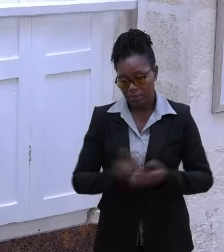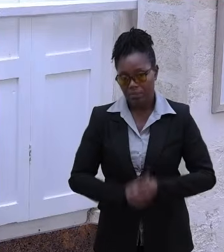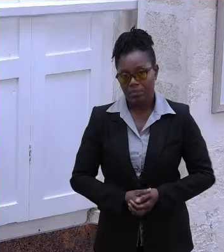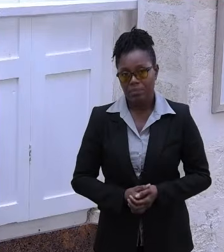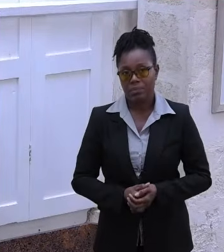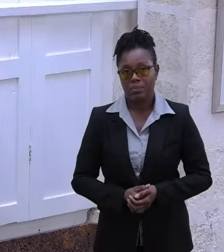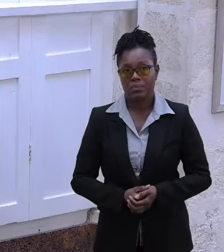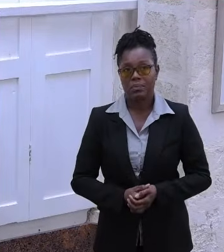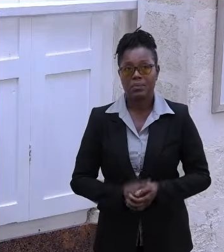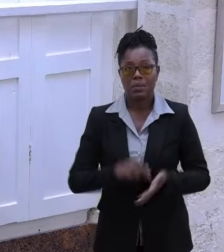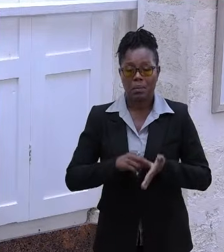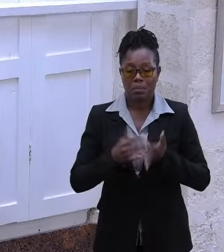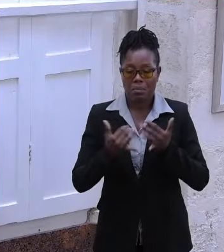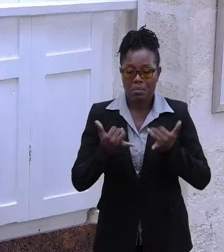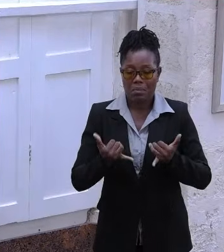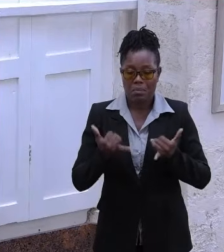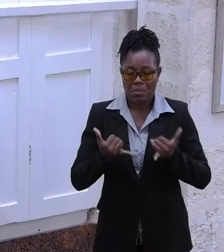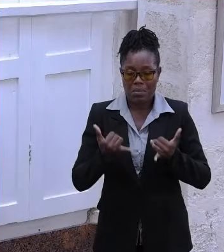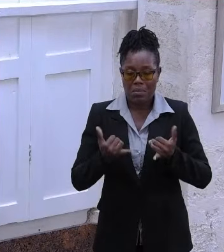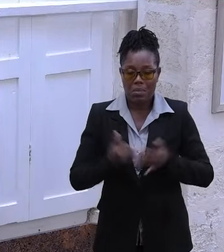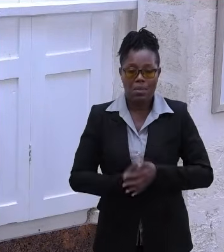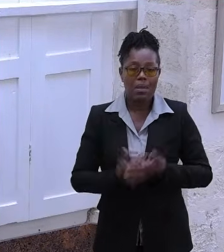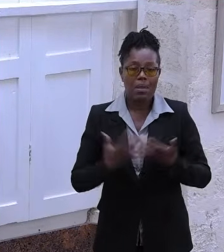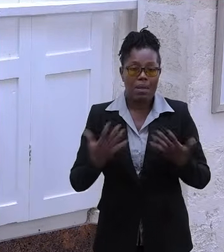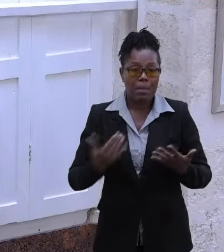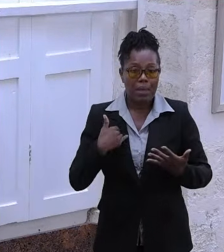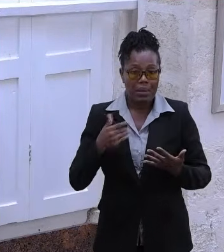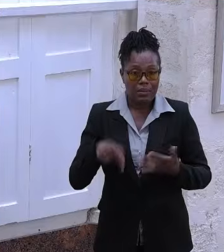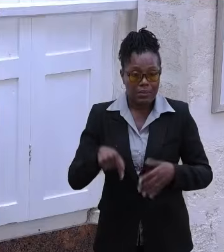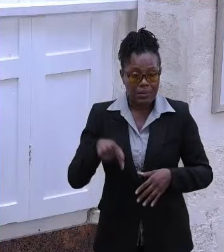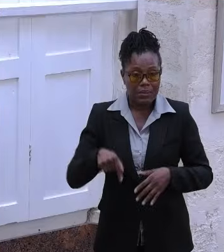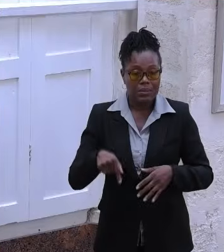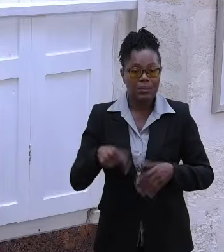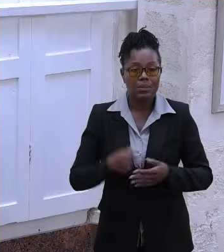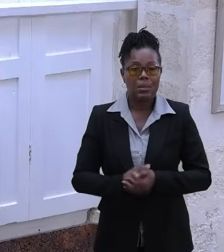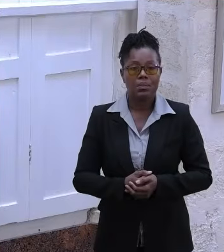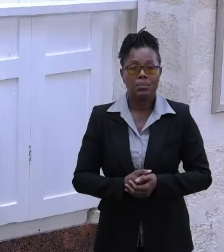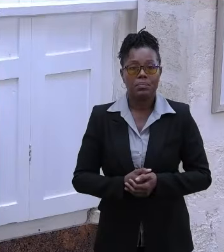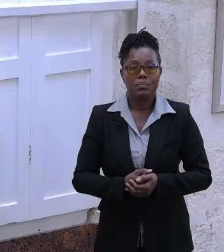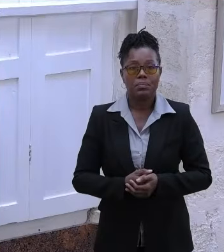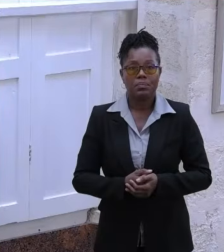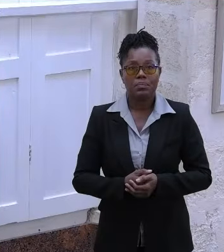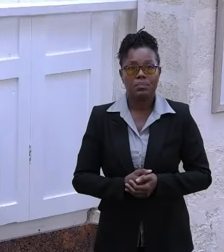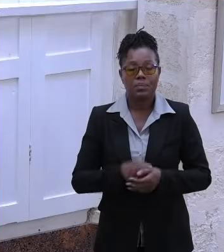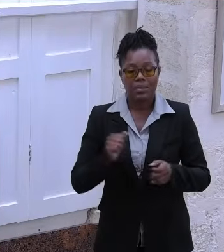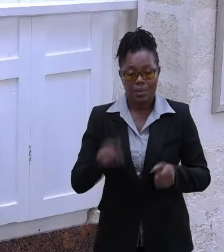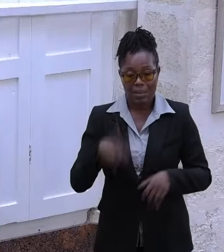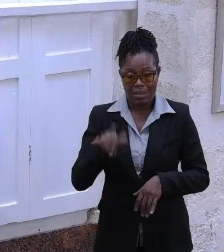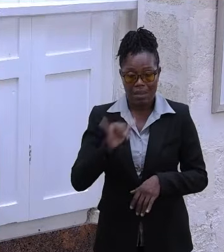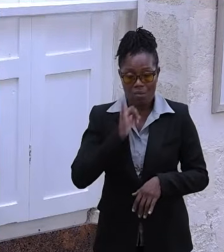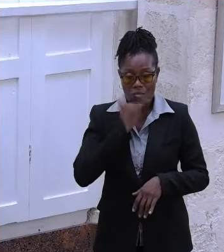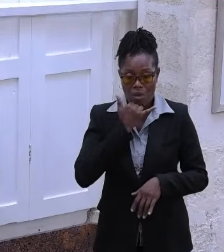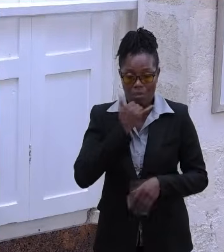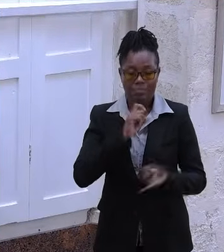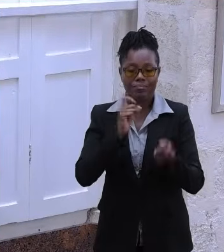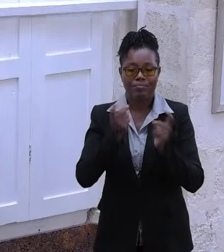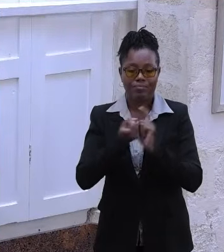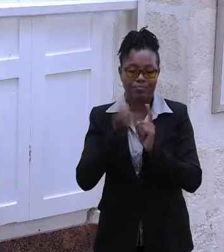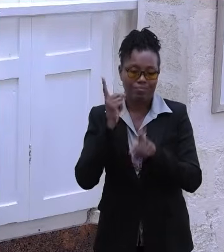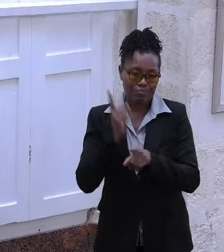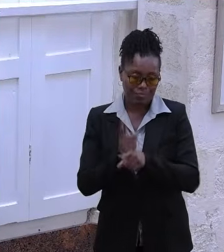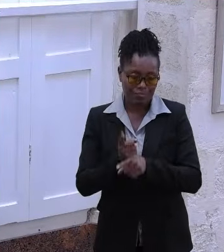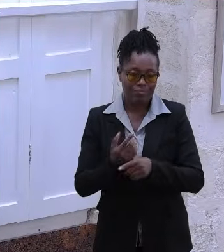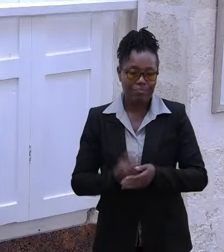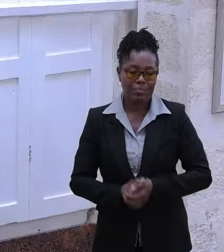we have now come to a happy place where this administration has been able to correct that, and hopefully for